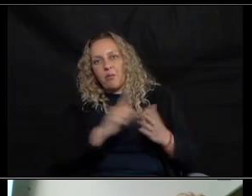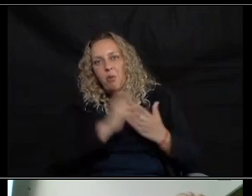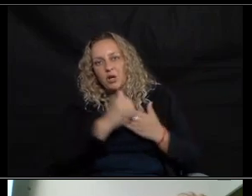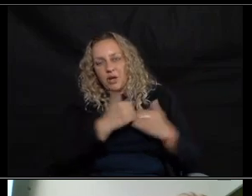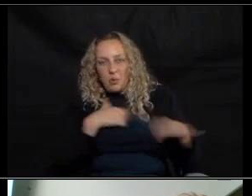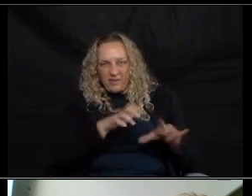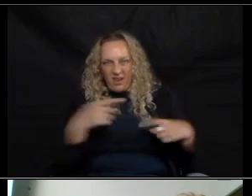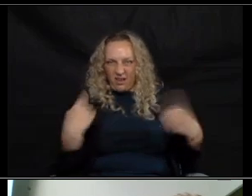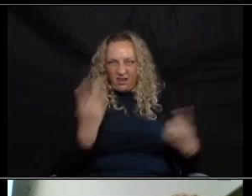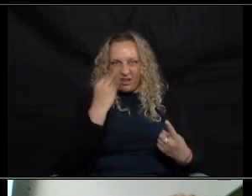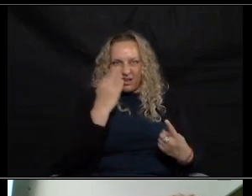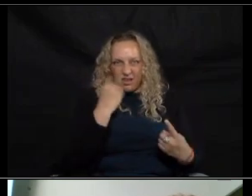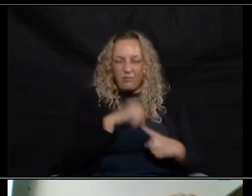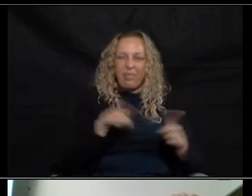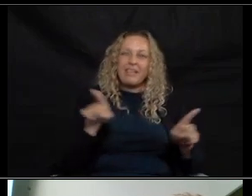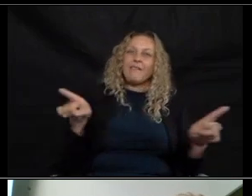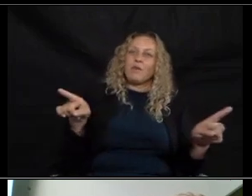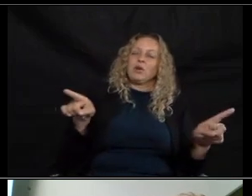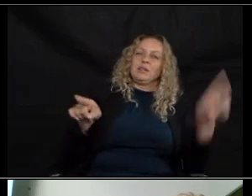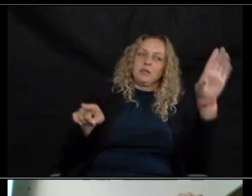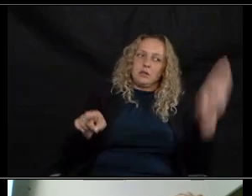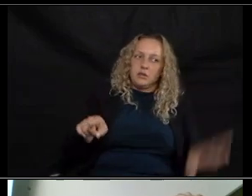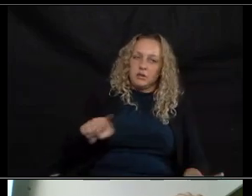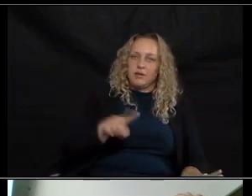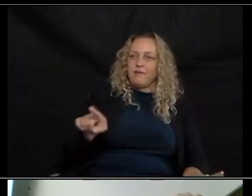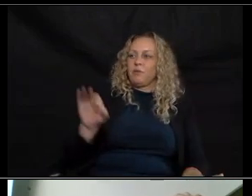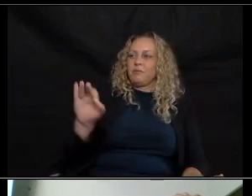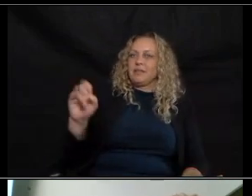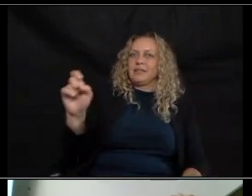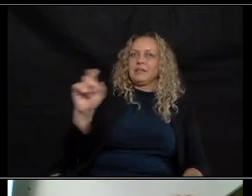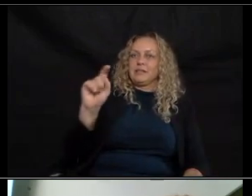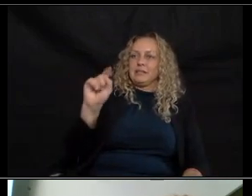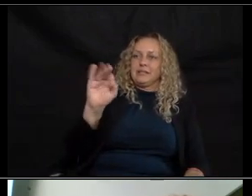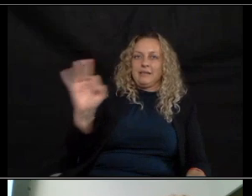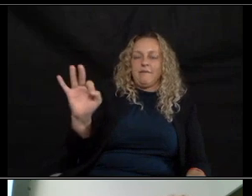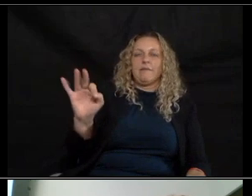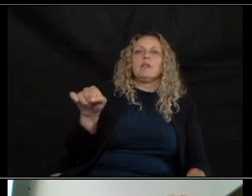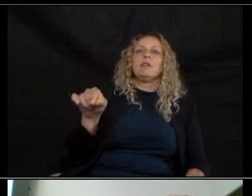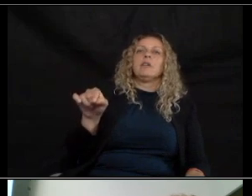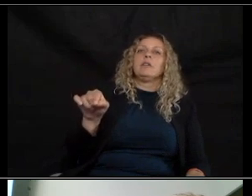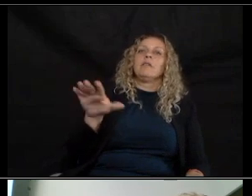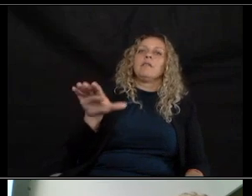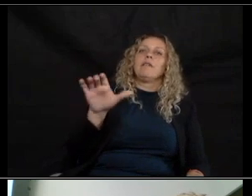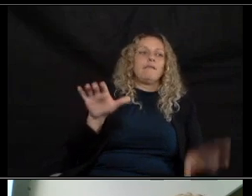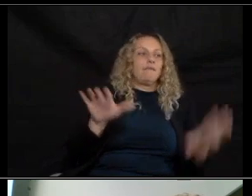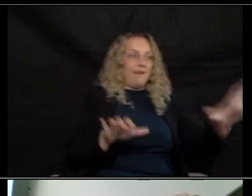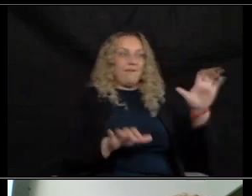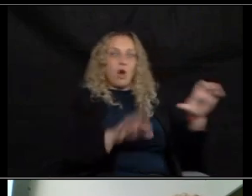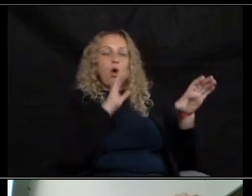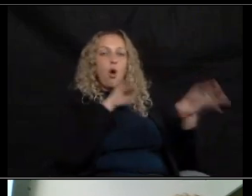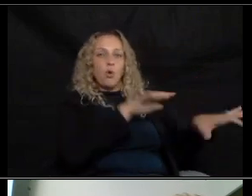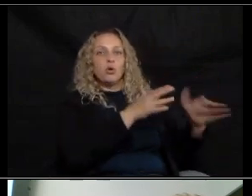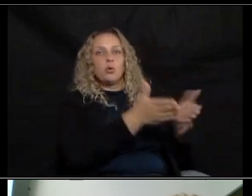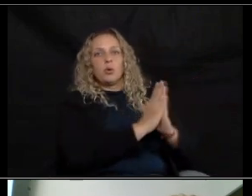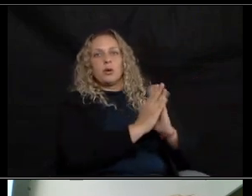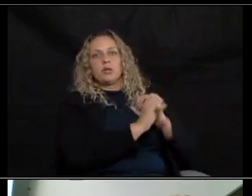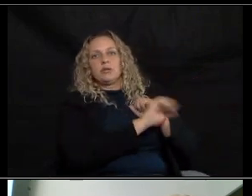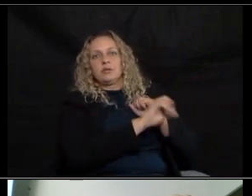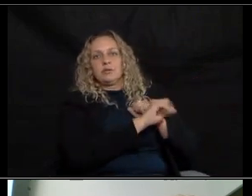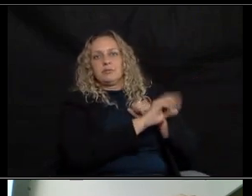what we're getting back from the tax incremental funding. For 500 Ocean, we requested commercial locations,